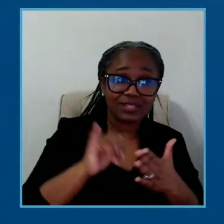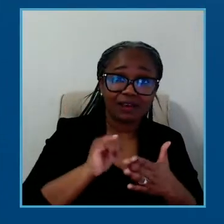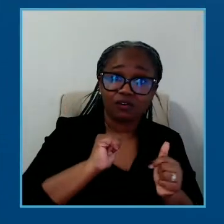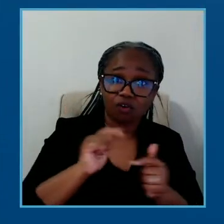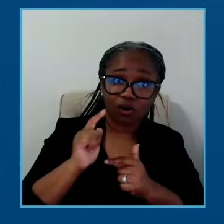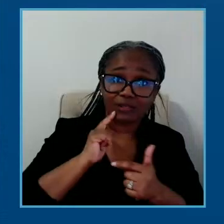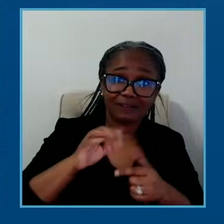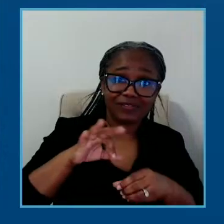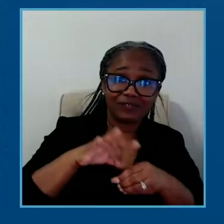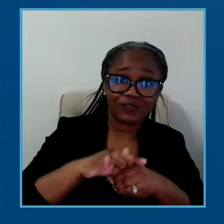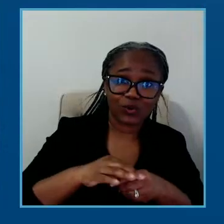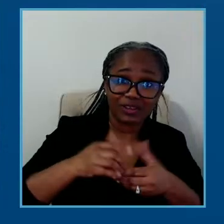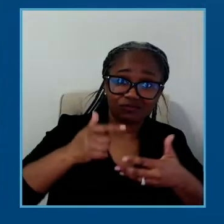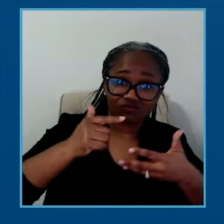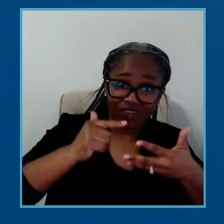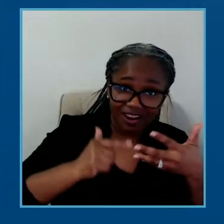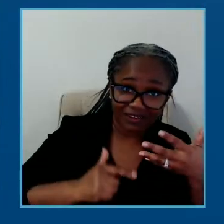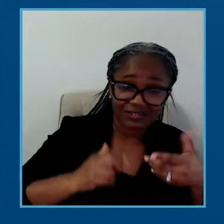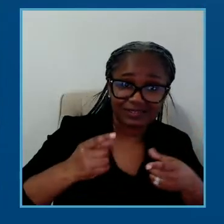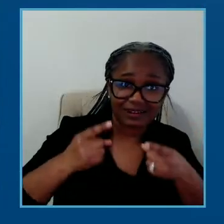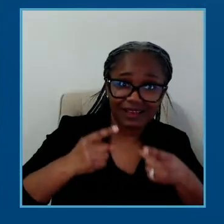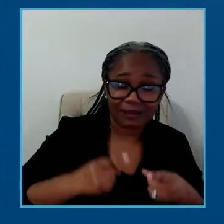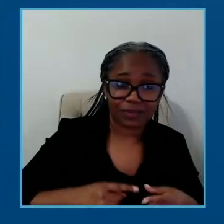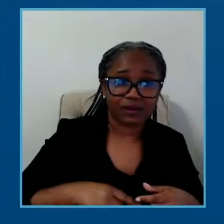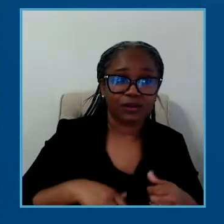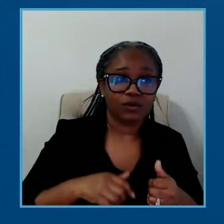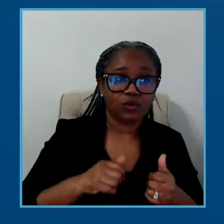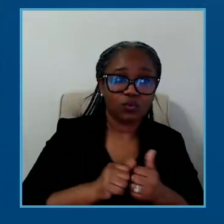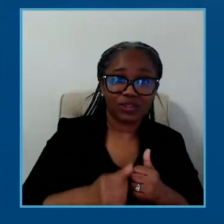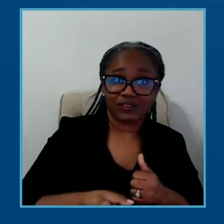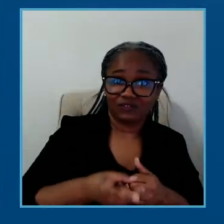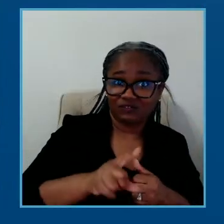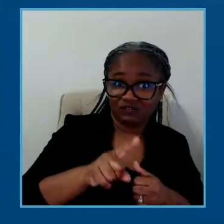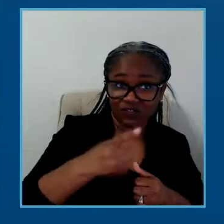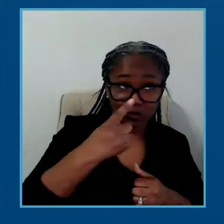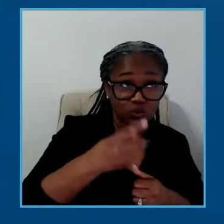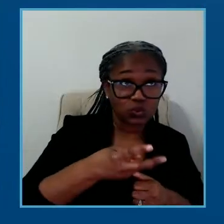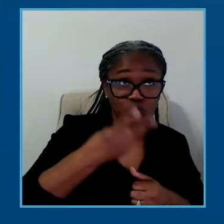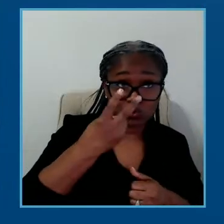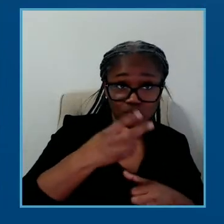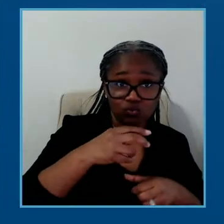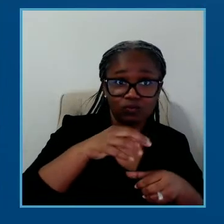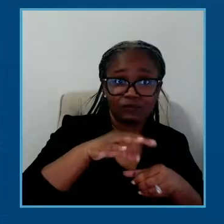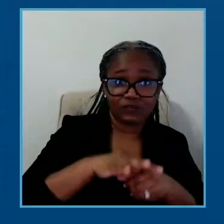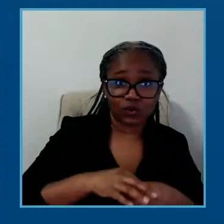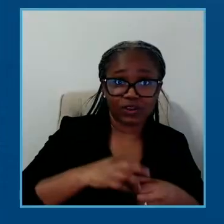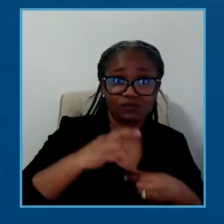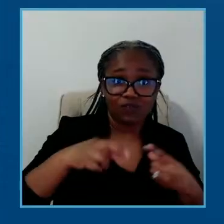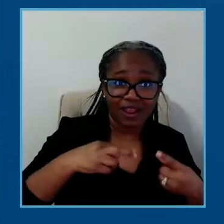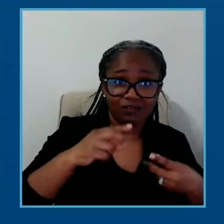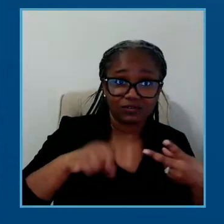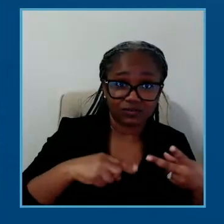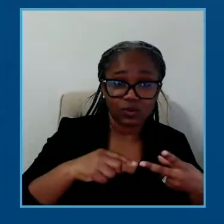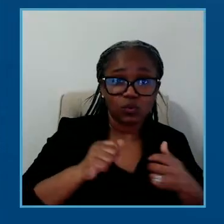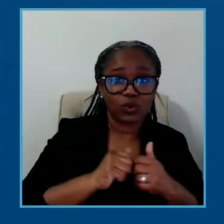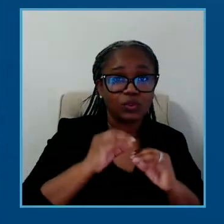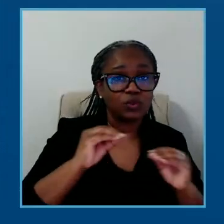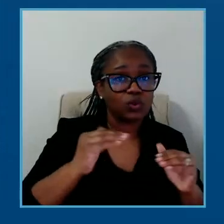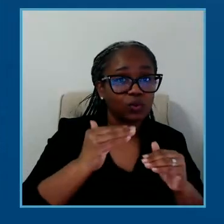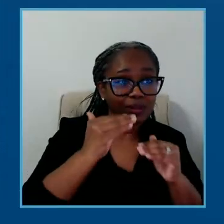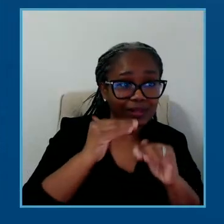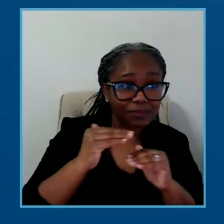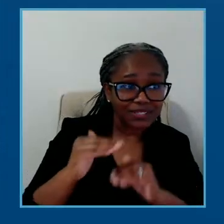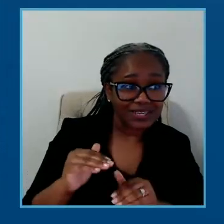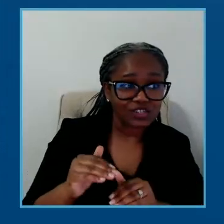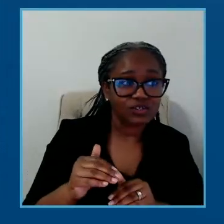voting, where there was no limitation on which gender candidates that DNC members could vote